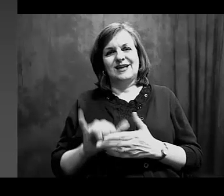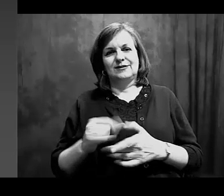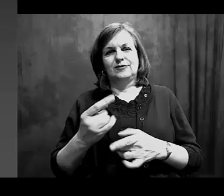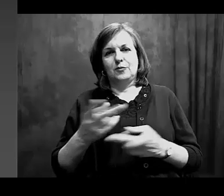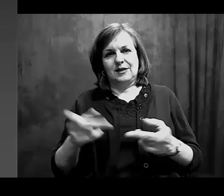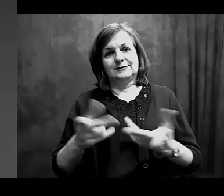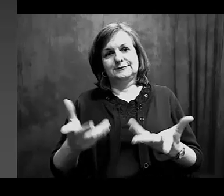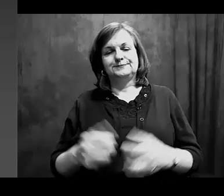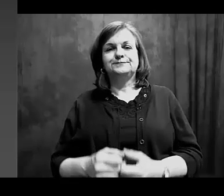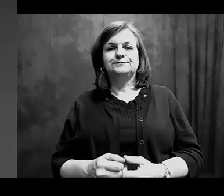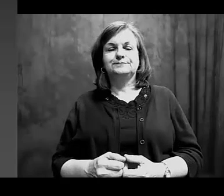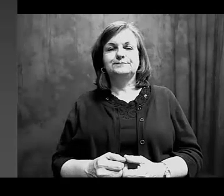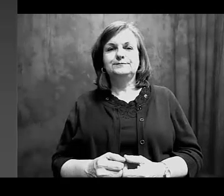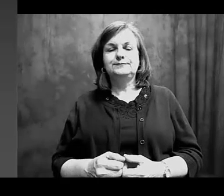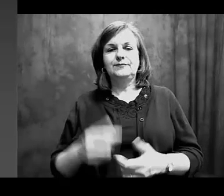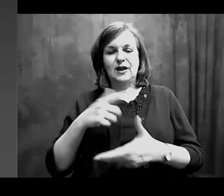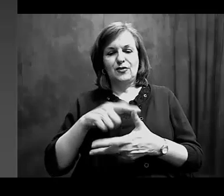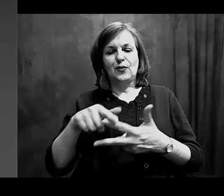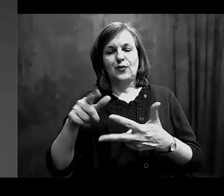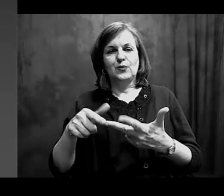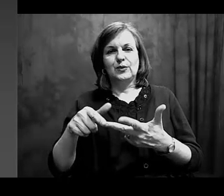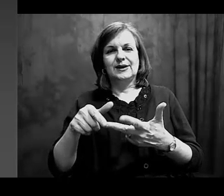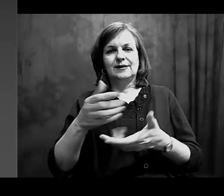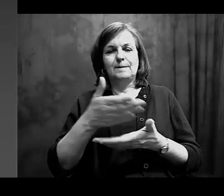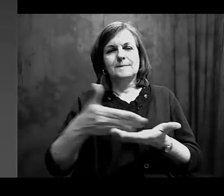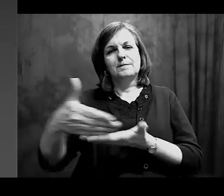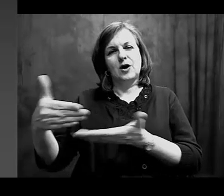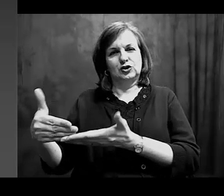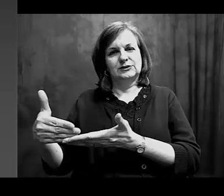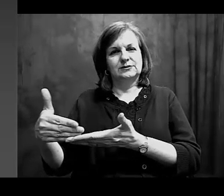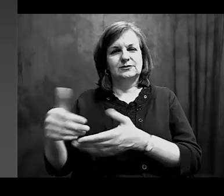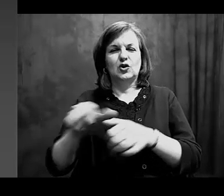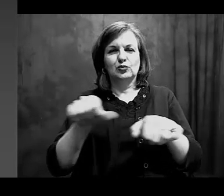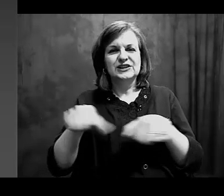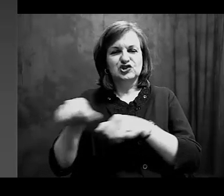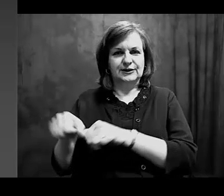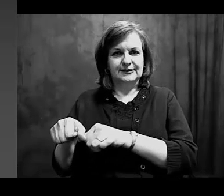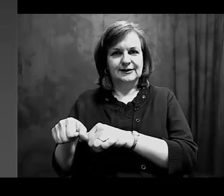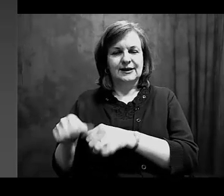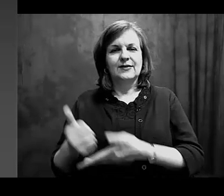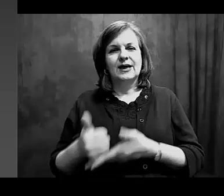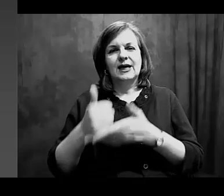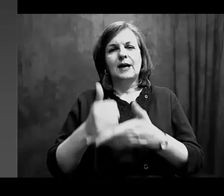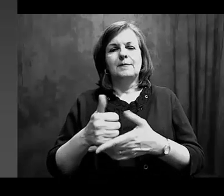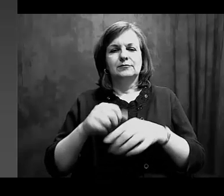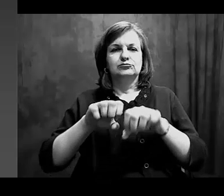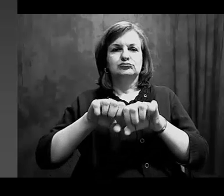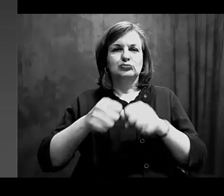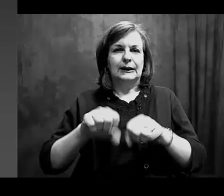here. This is the place. It has three separate regions